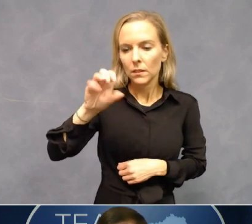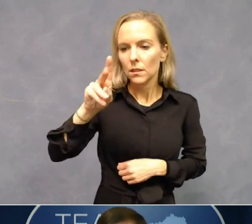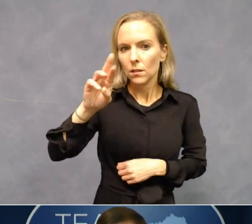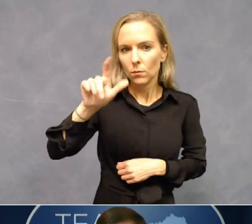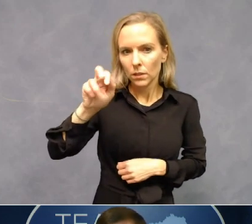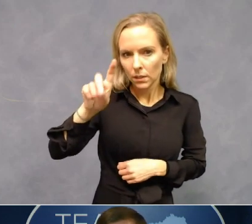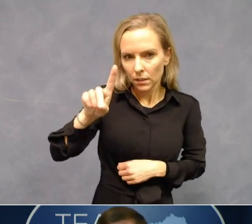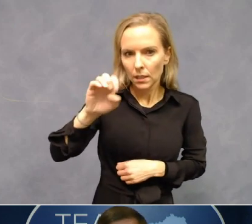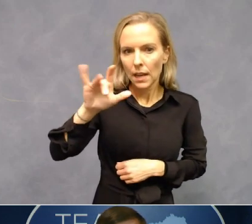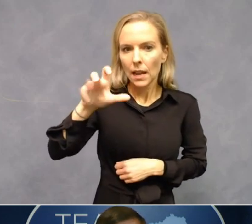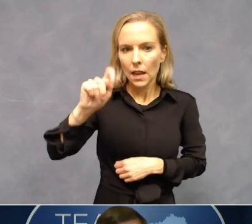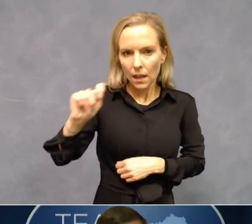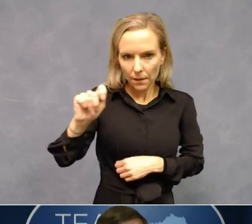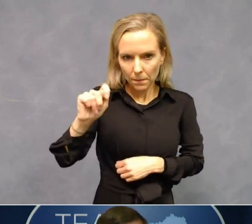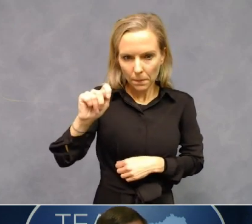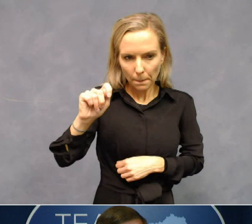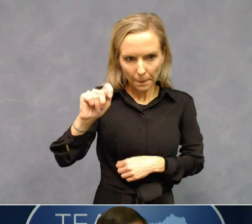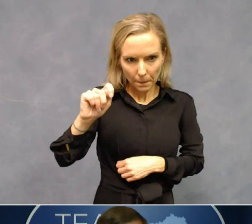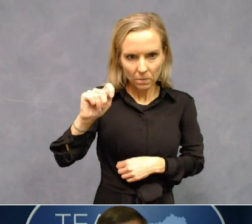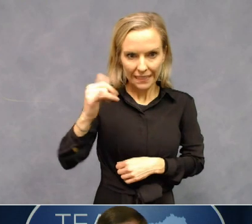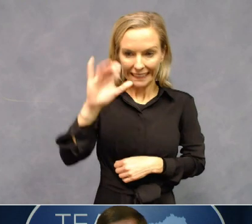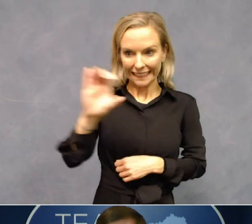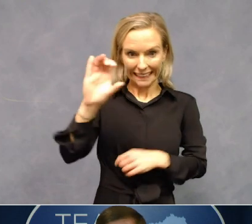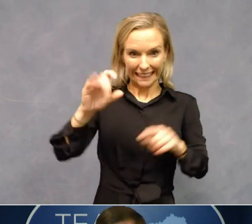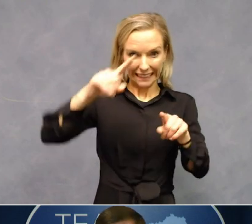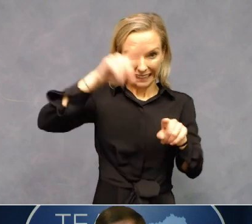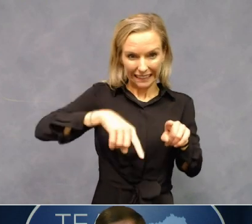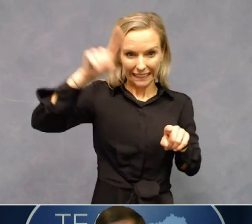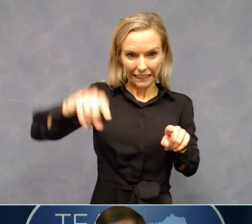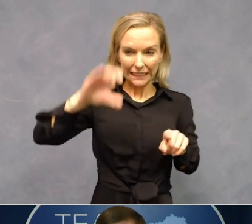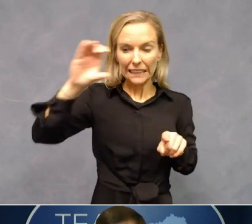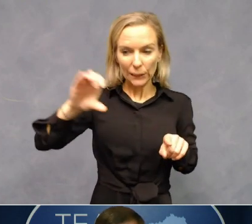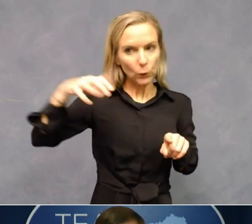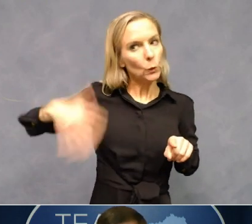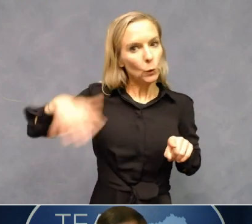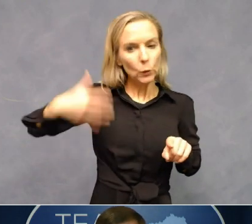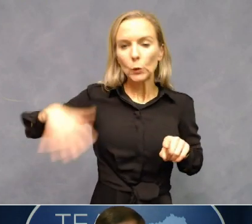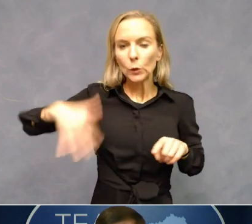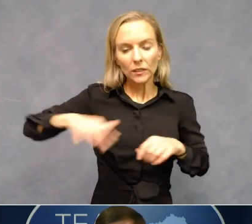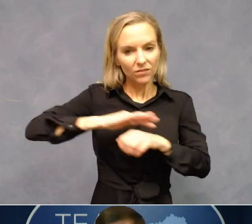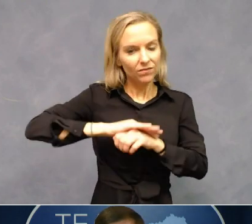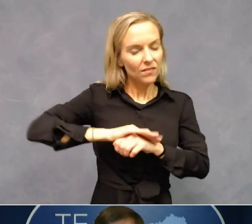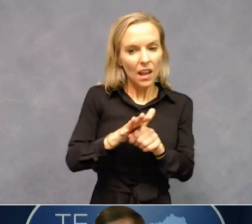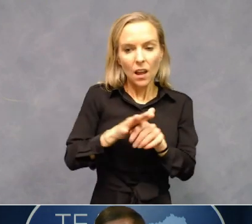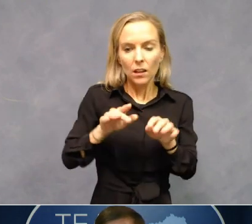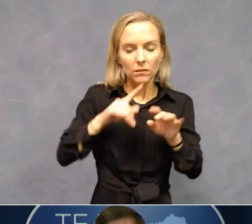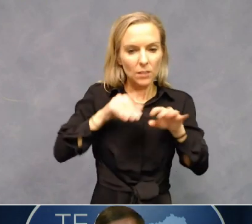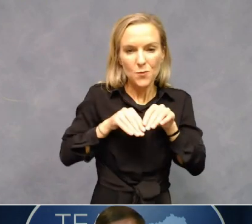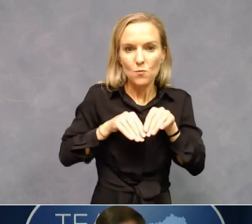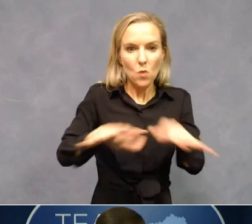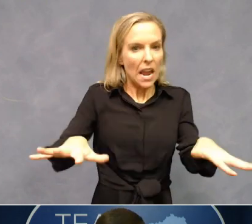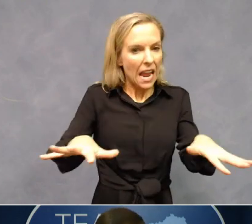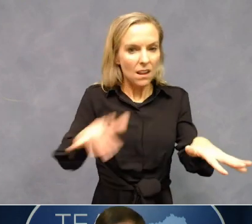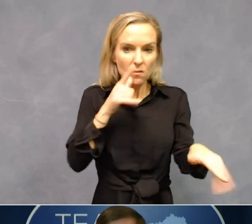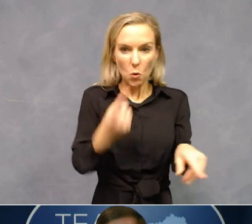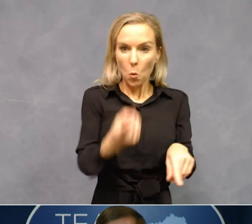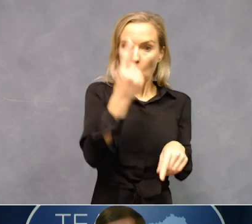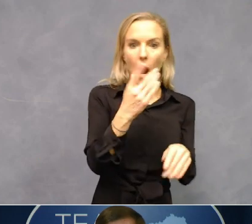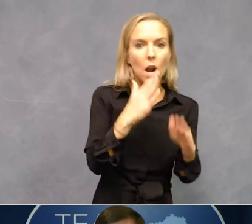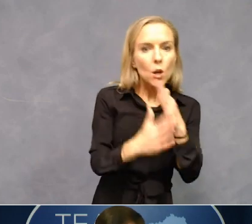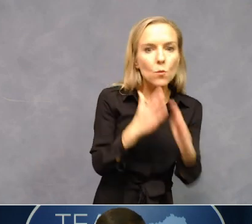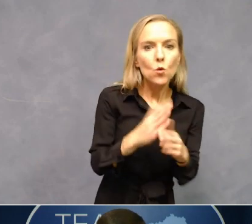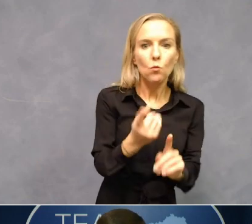Cumberland. We're just on the C's. This is how much virus we have right now, and the fact that we can't say it's just in one community or one